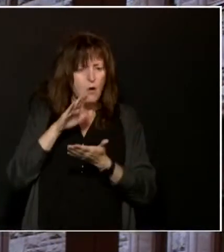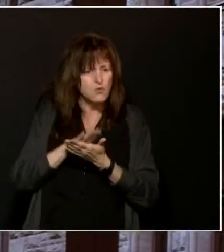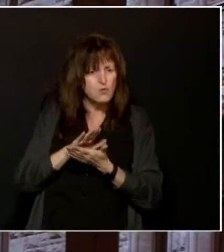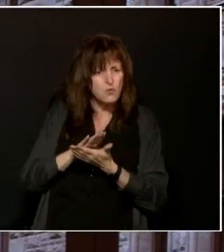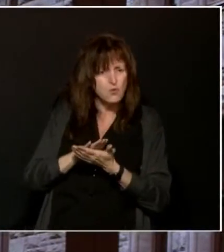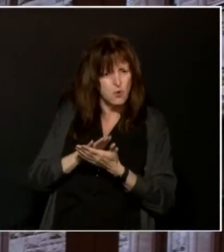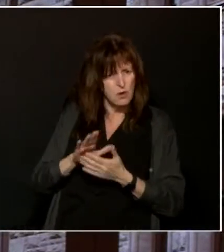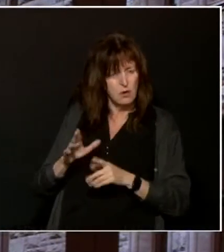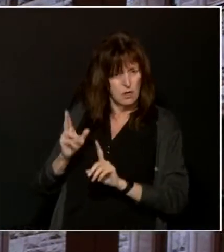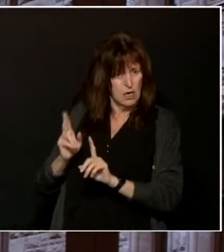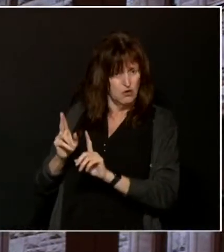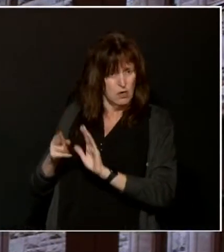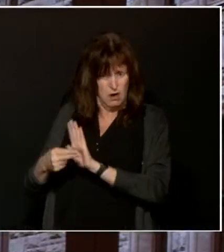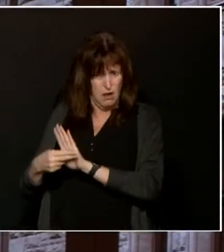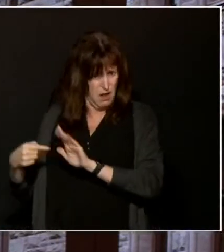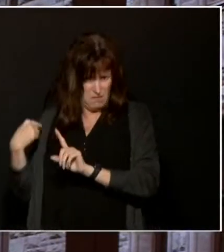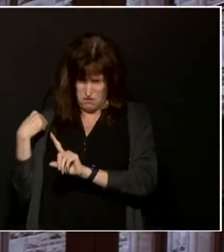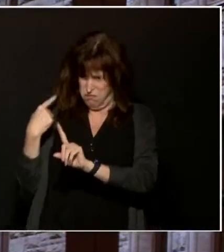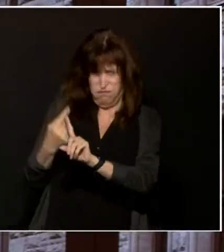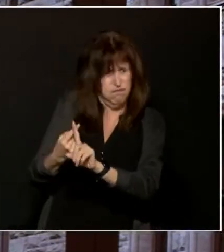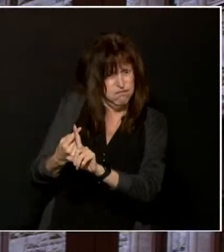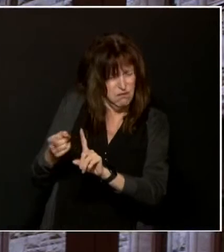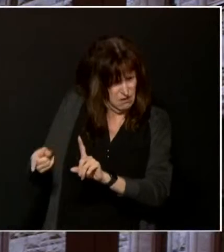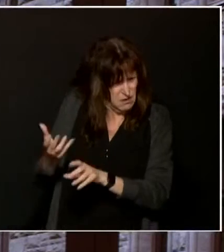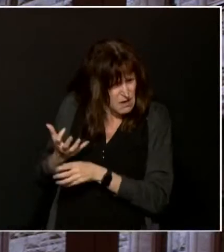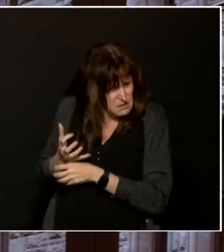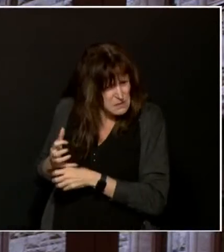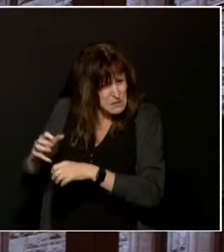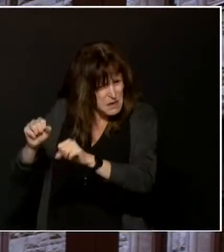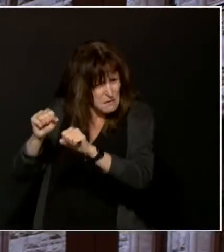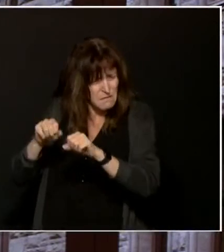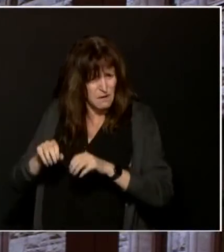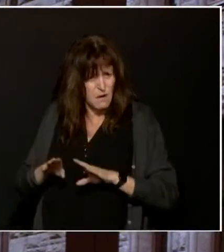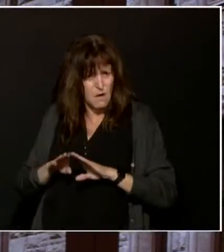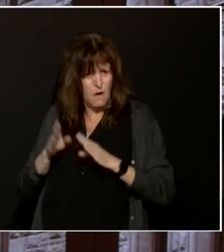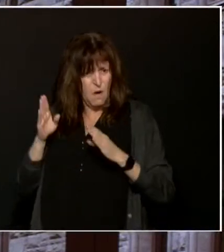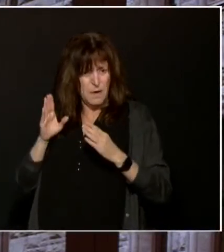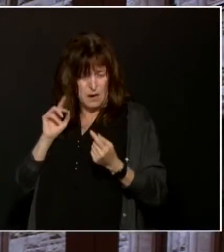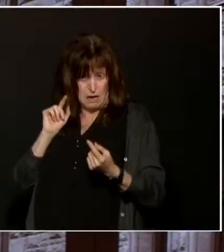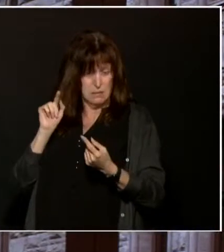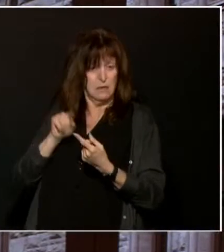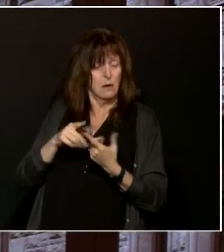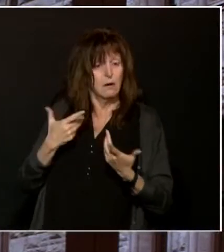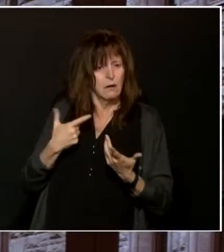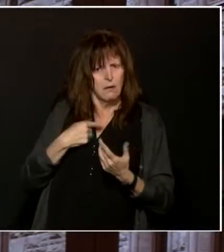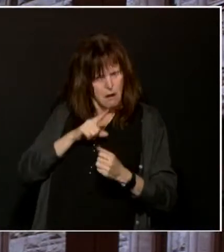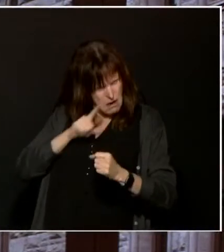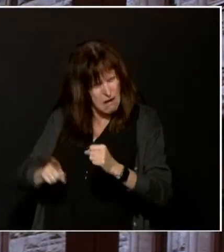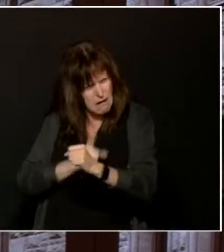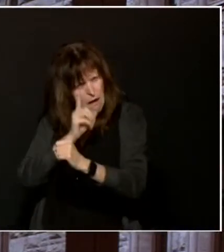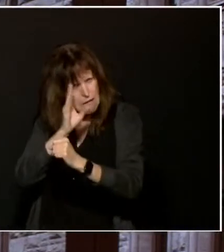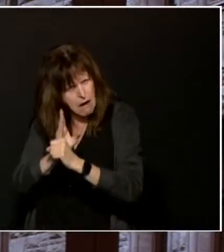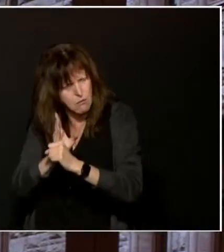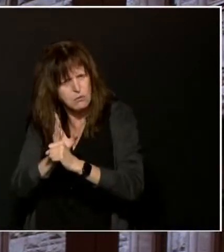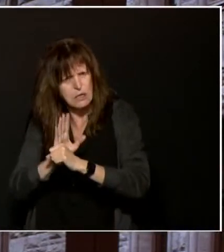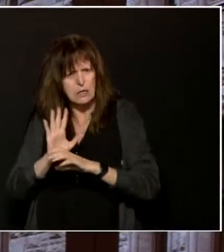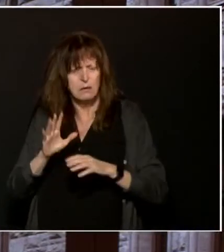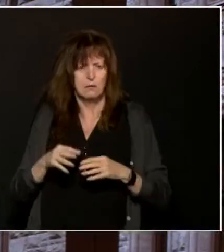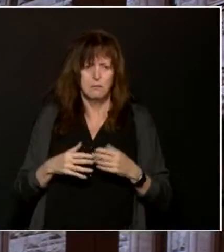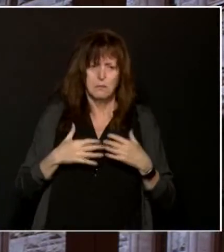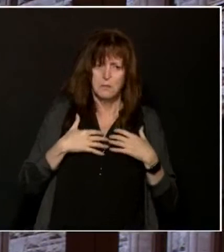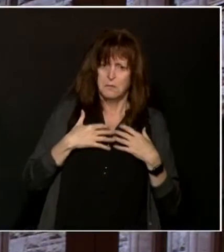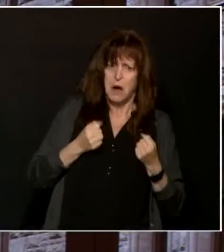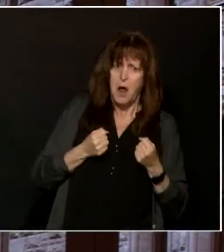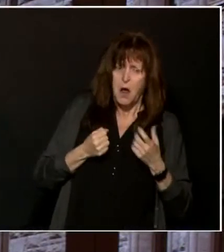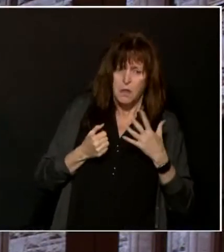having been safe, and we didn't want it to open now until they are safe. And we now feel that from a public health standpoint, we're